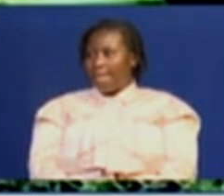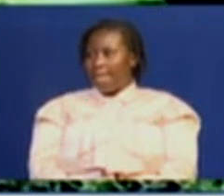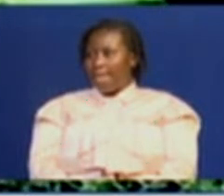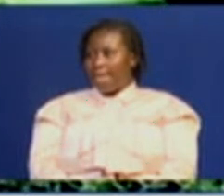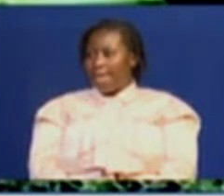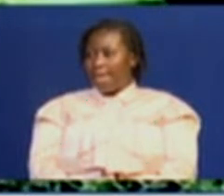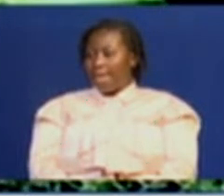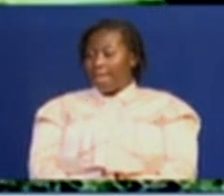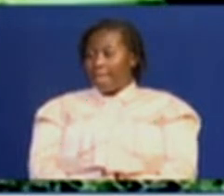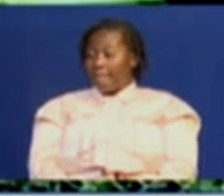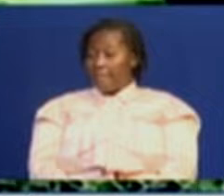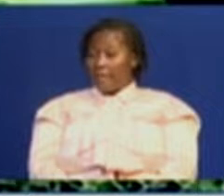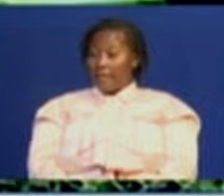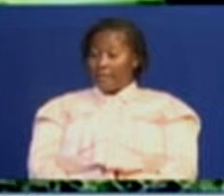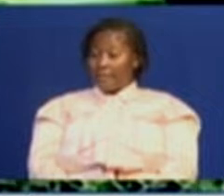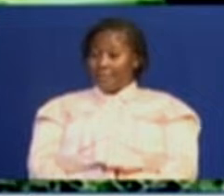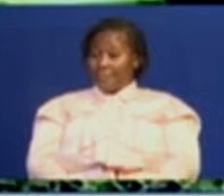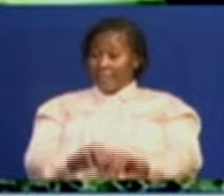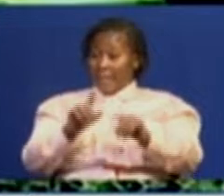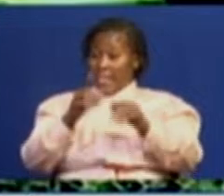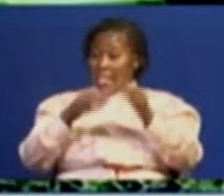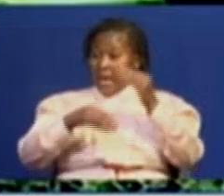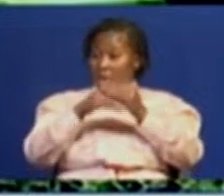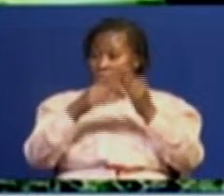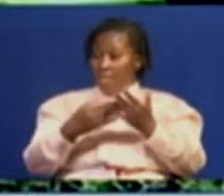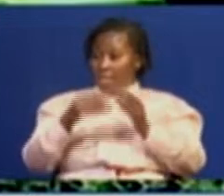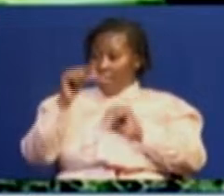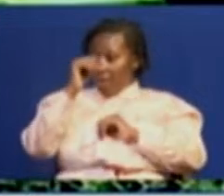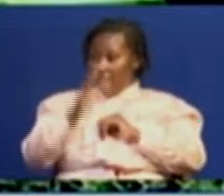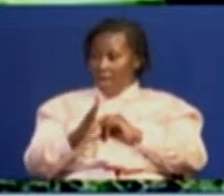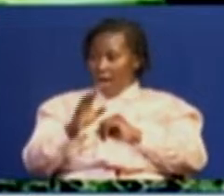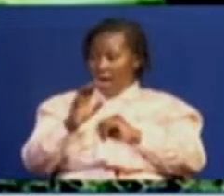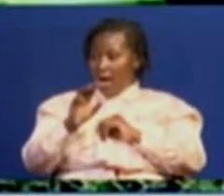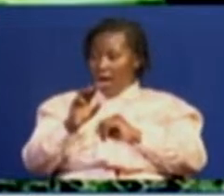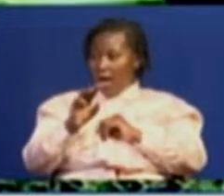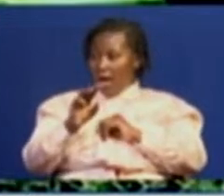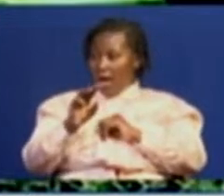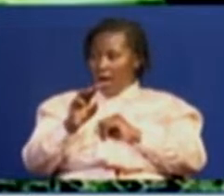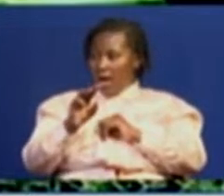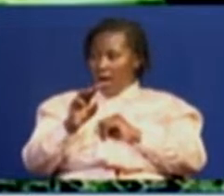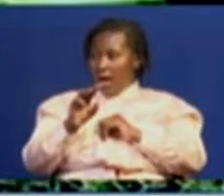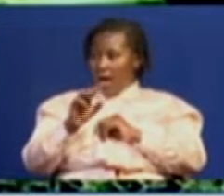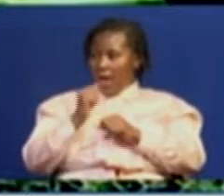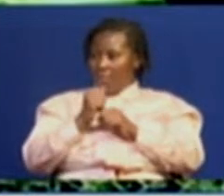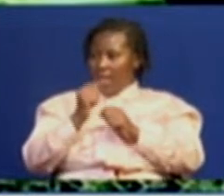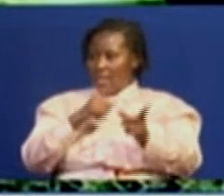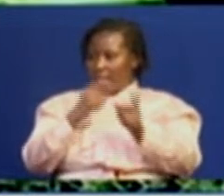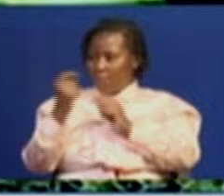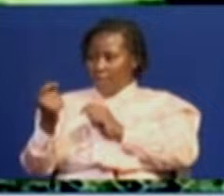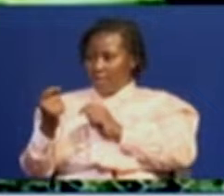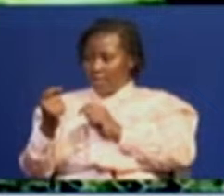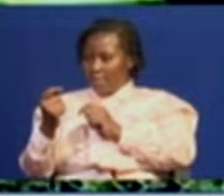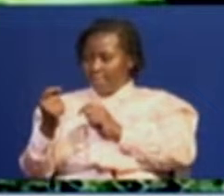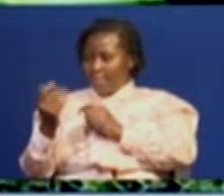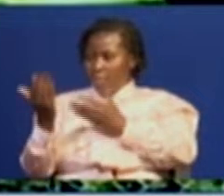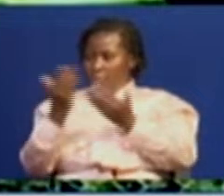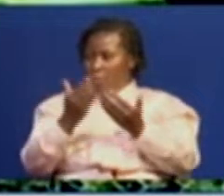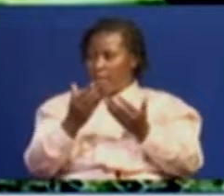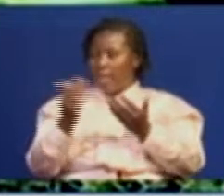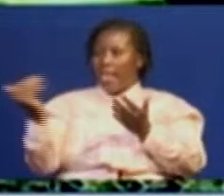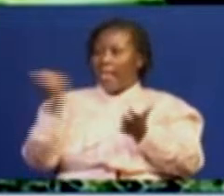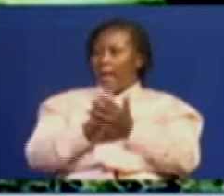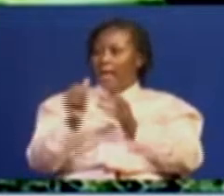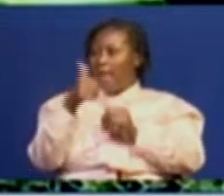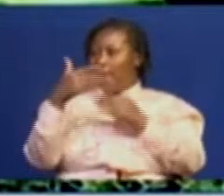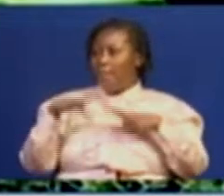nguge. She has that Governor Mwangaza, after making transfers, she